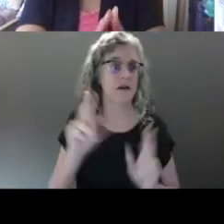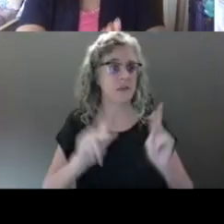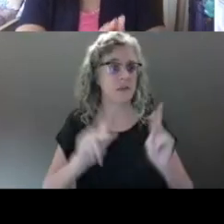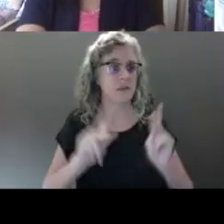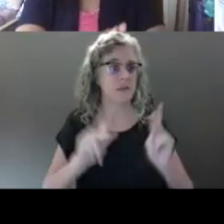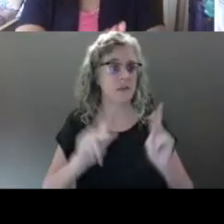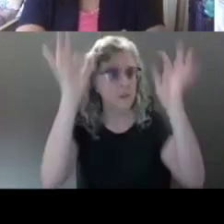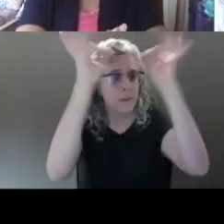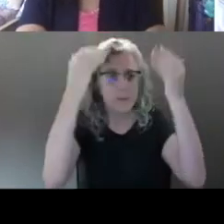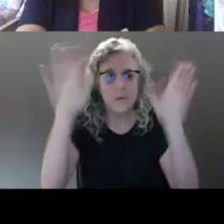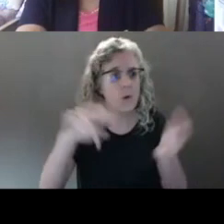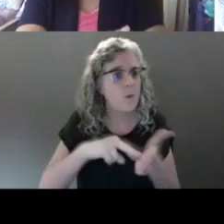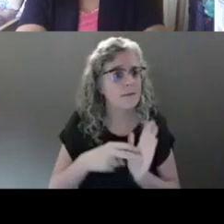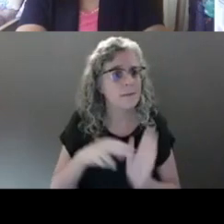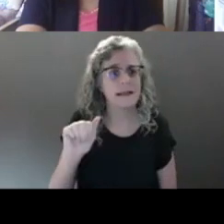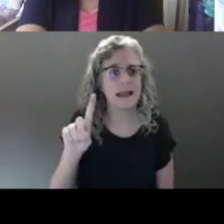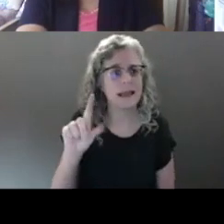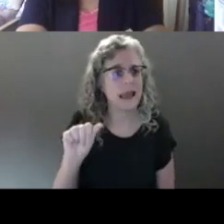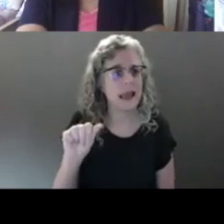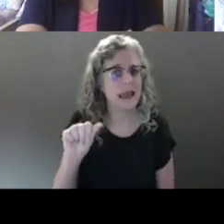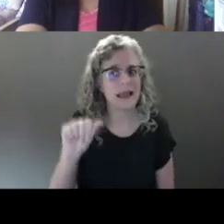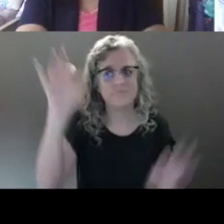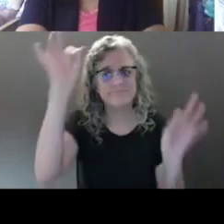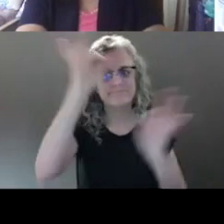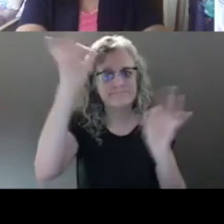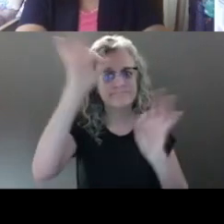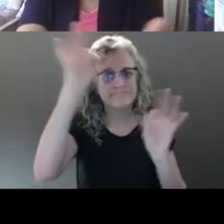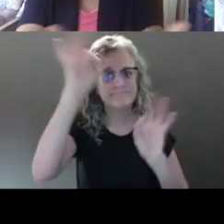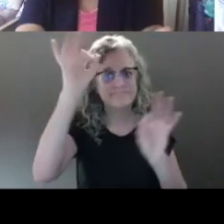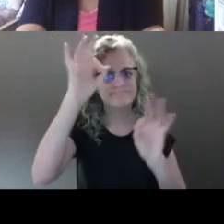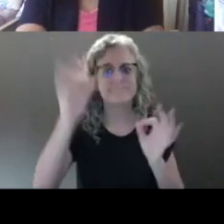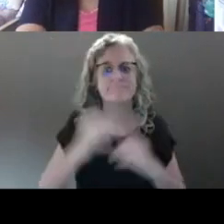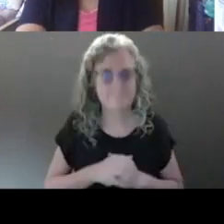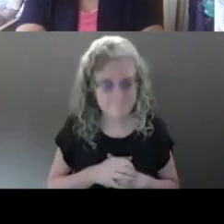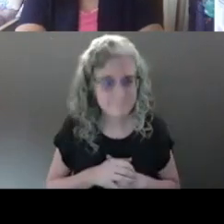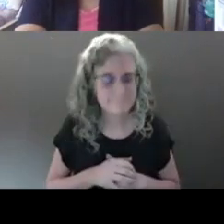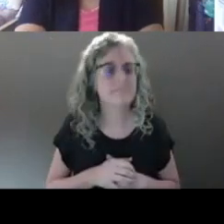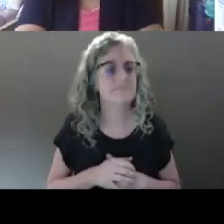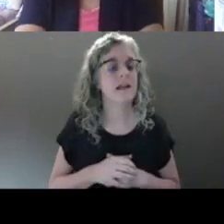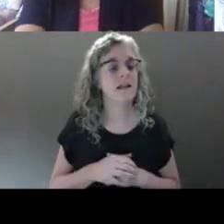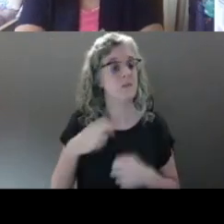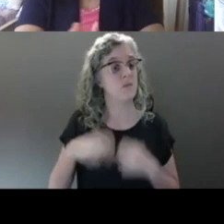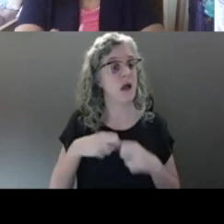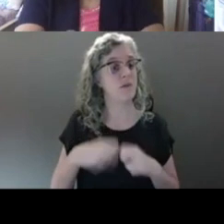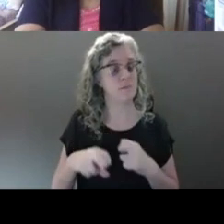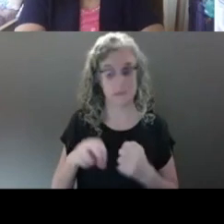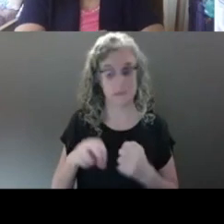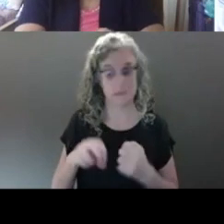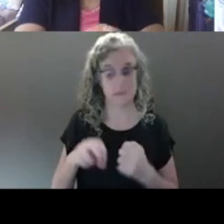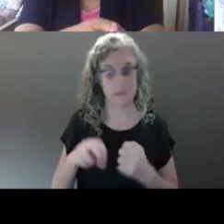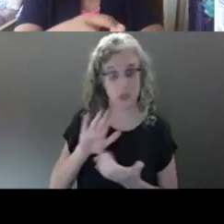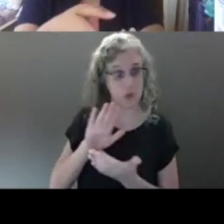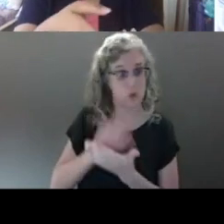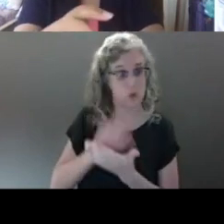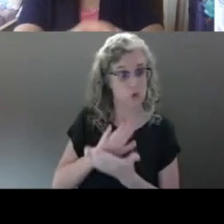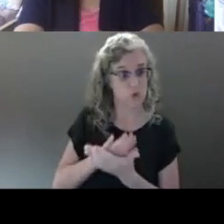the disability rights movement and its history is not something that's taught in schools at a younger age.